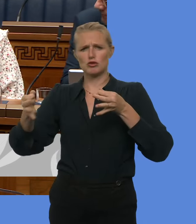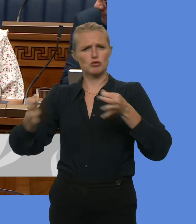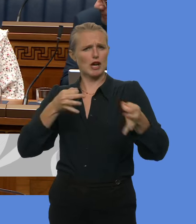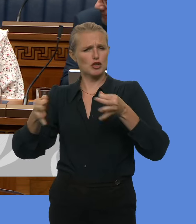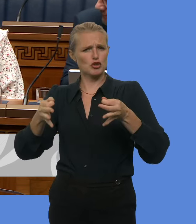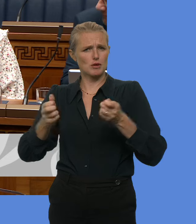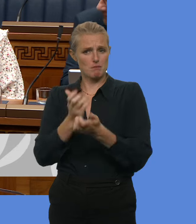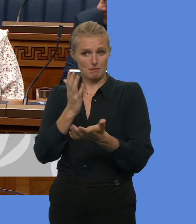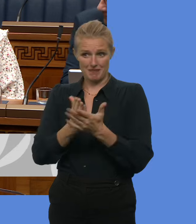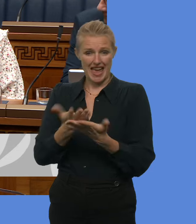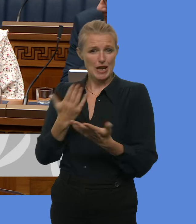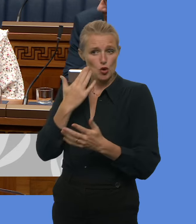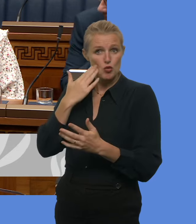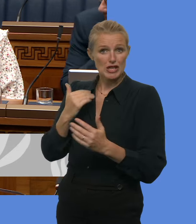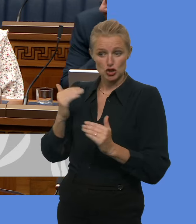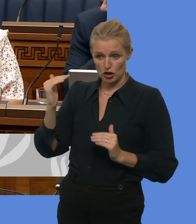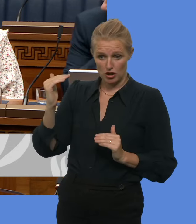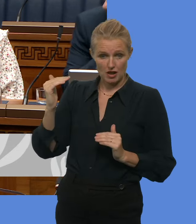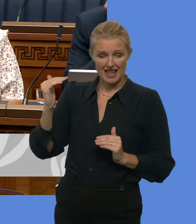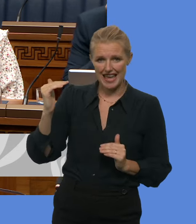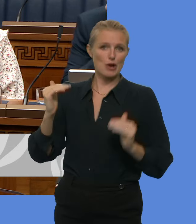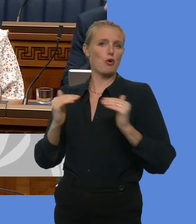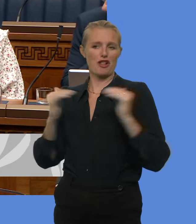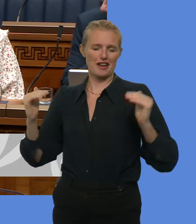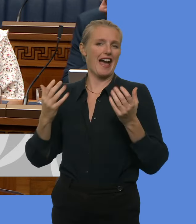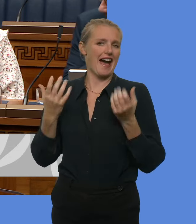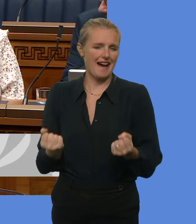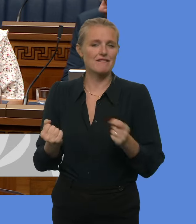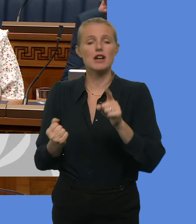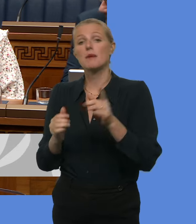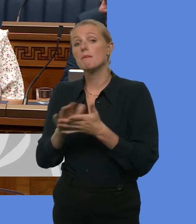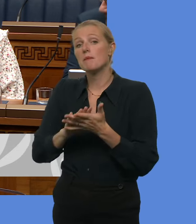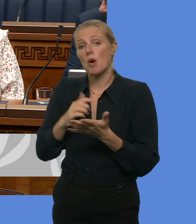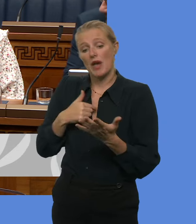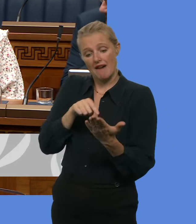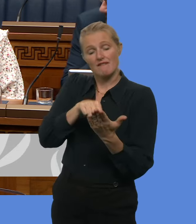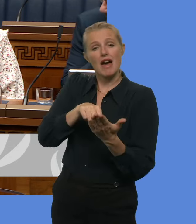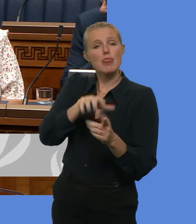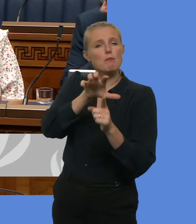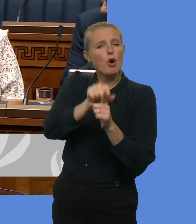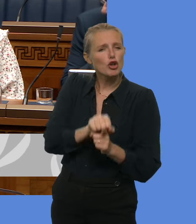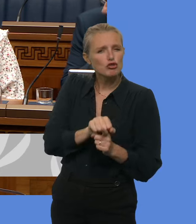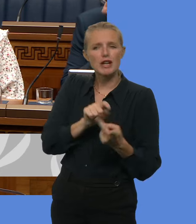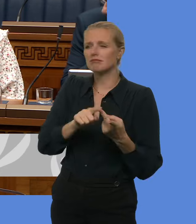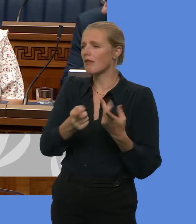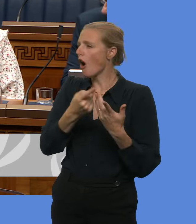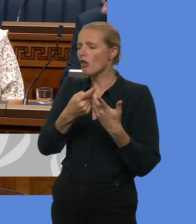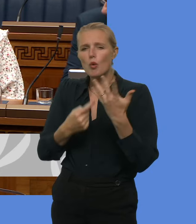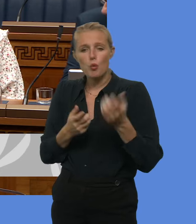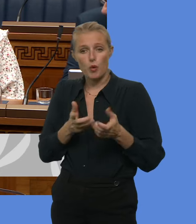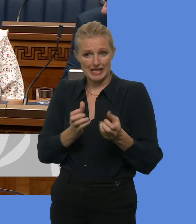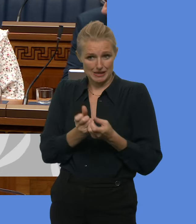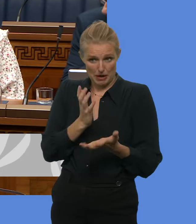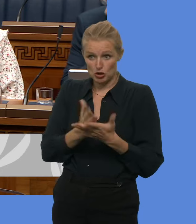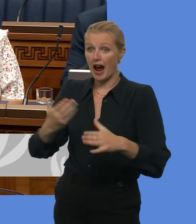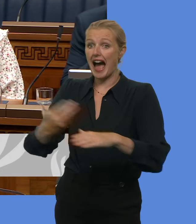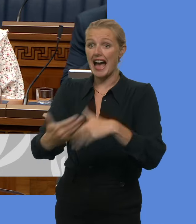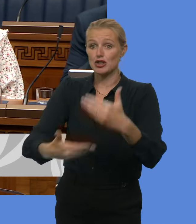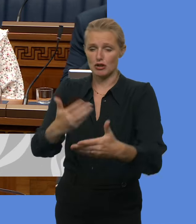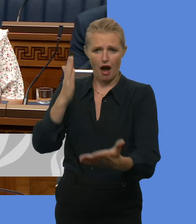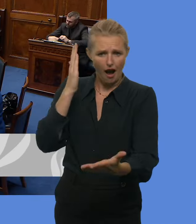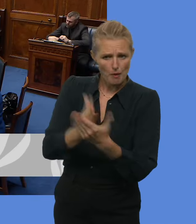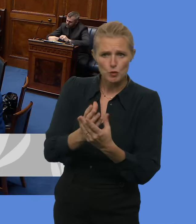of that, we will be examining how best to use ethnic equality monitoring and other measurements to assess the effectiveness of actions taken and to